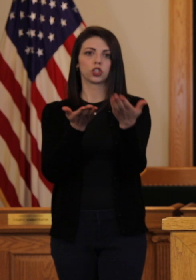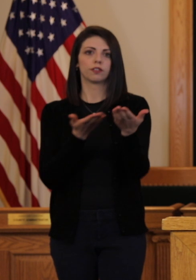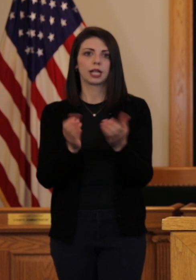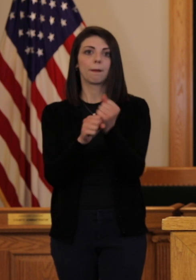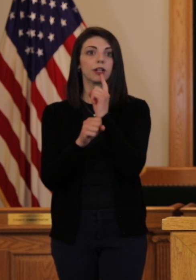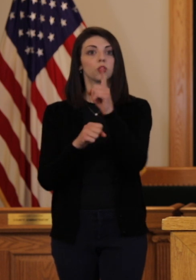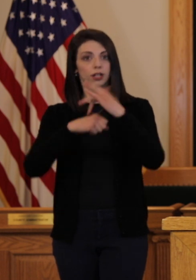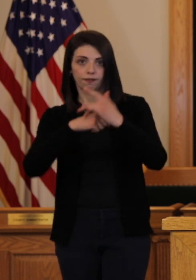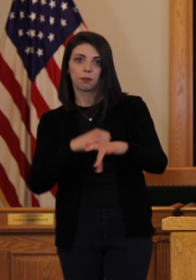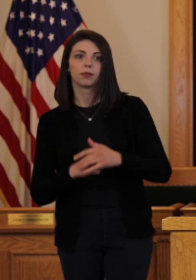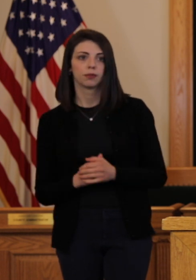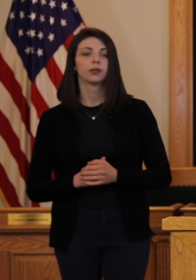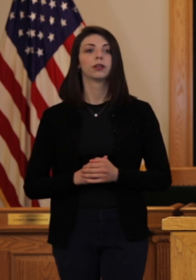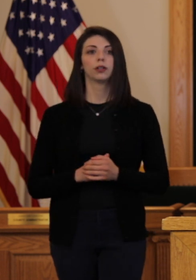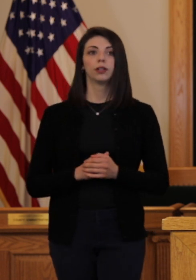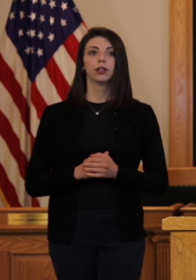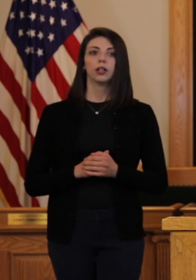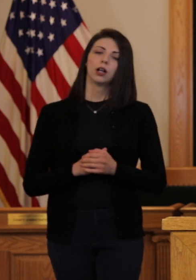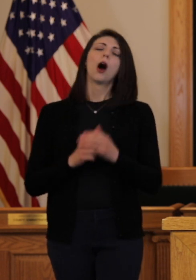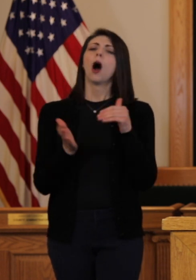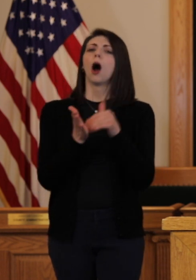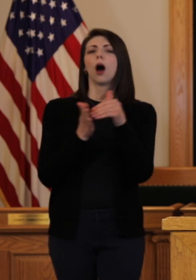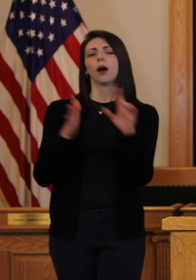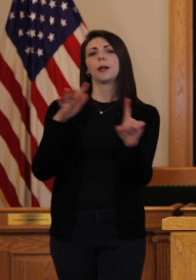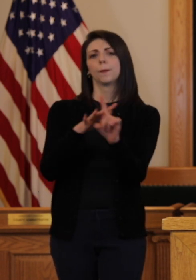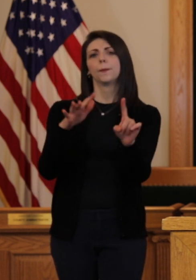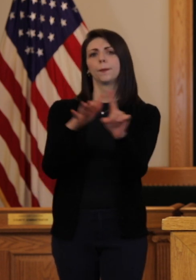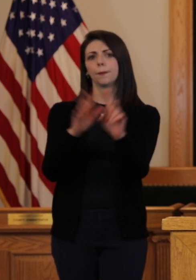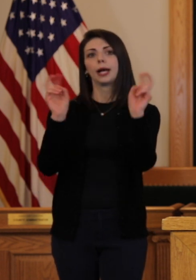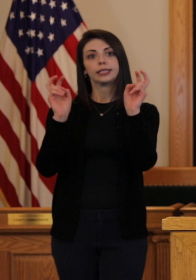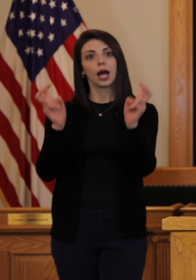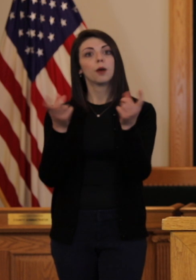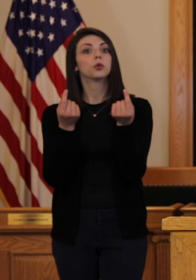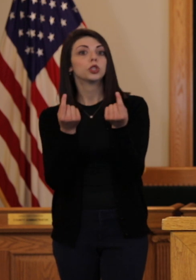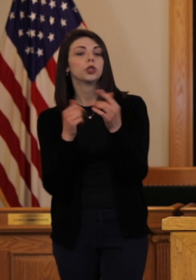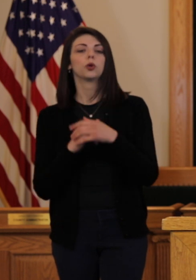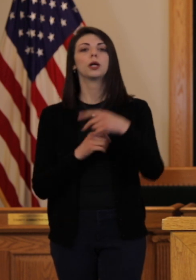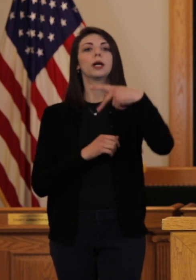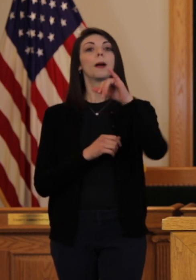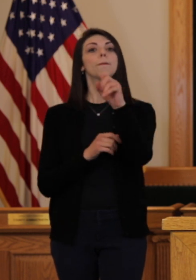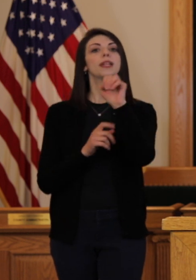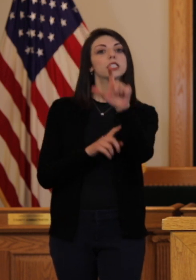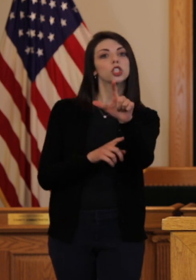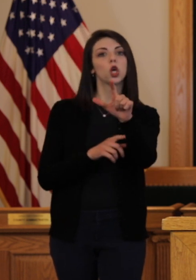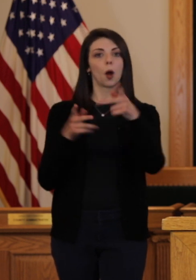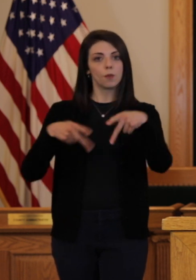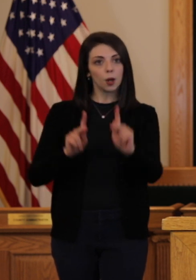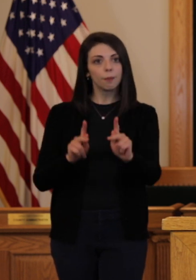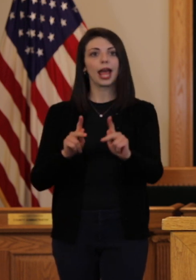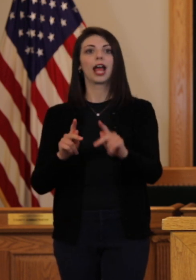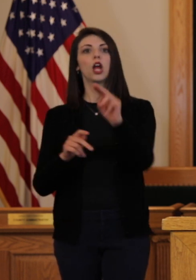available to the public. A few frequent topics that we address every day include pistol permits, notary services,